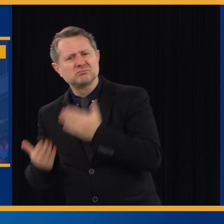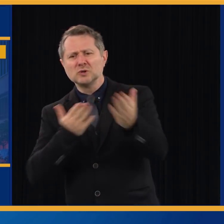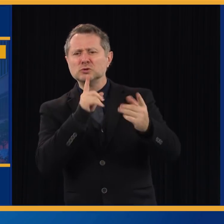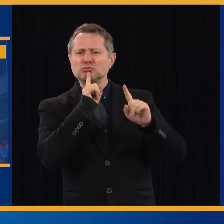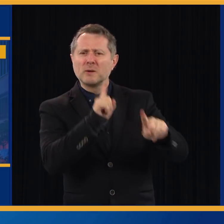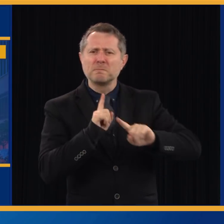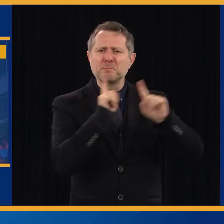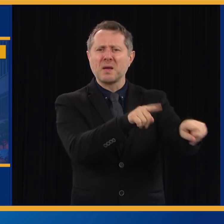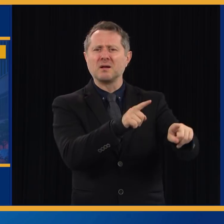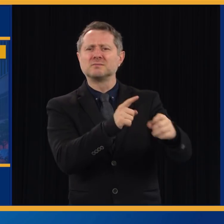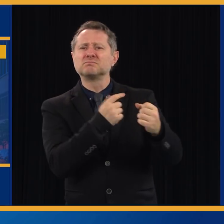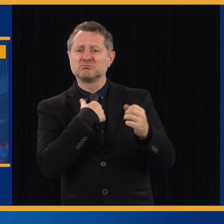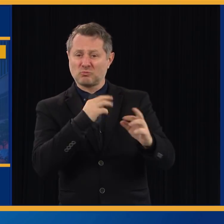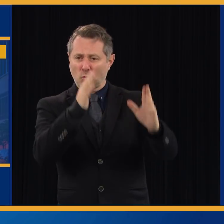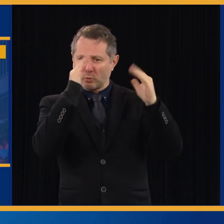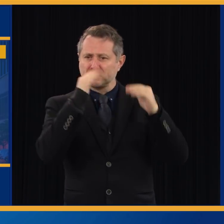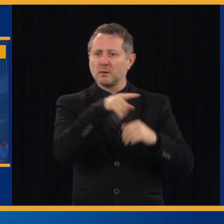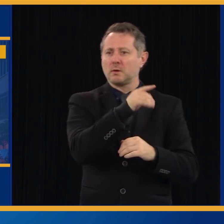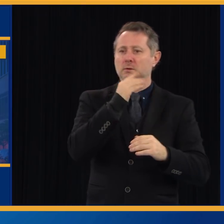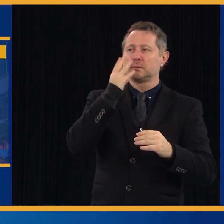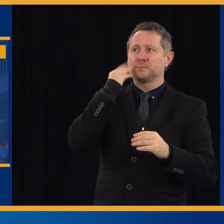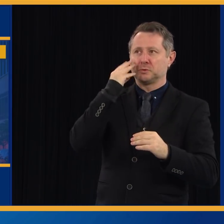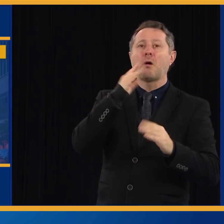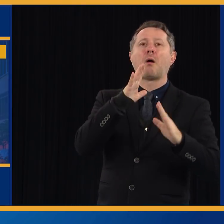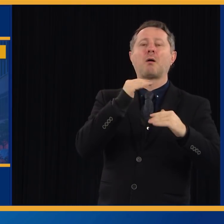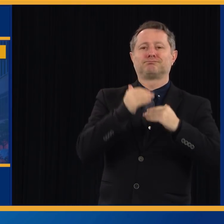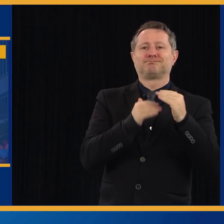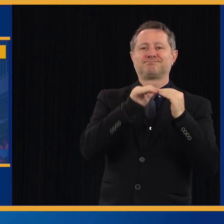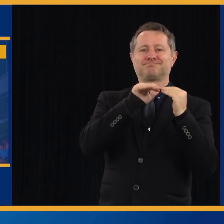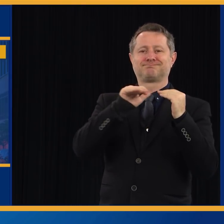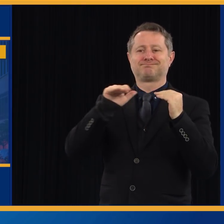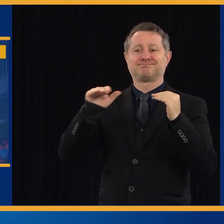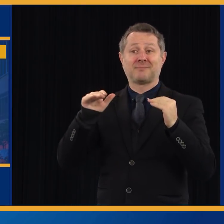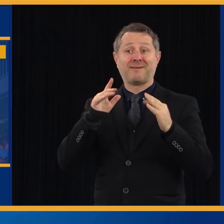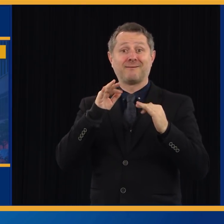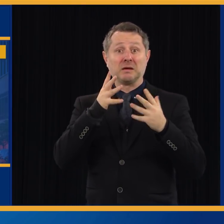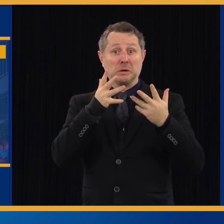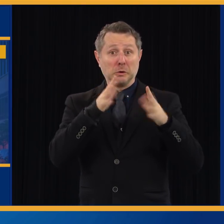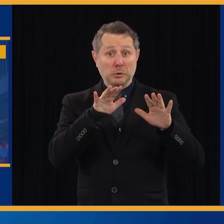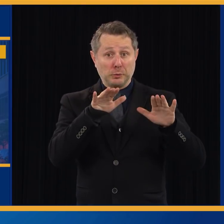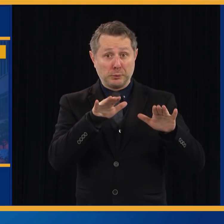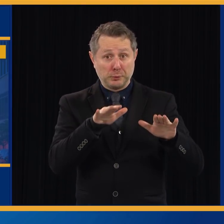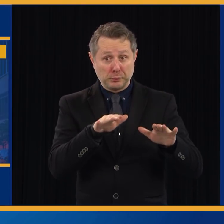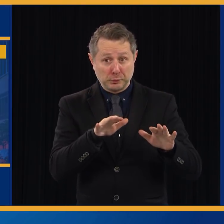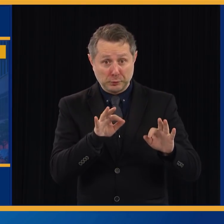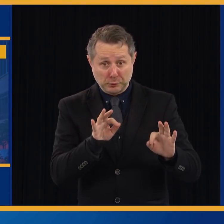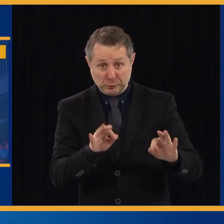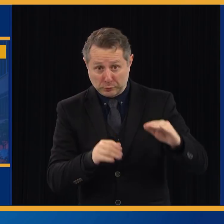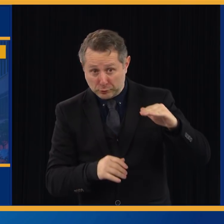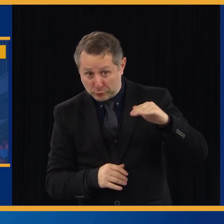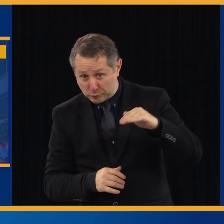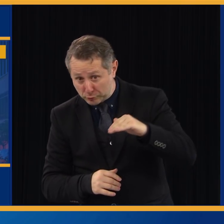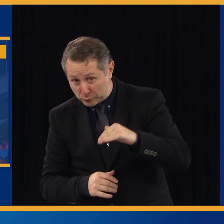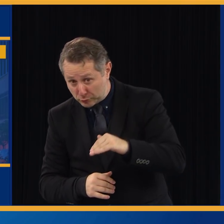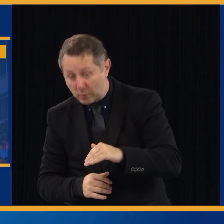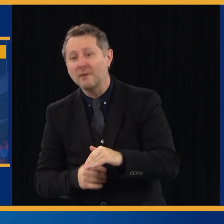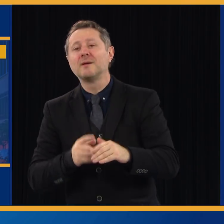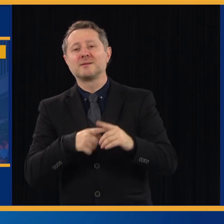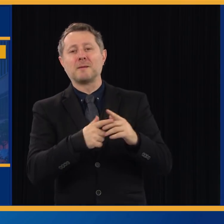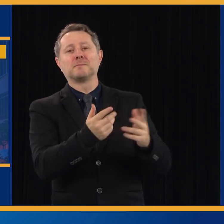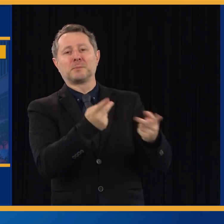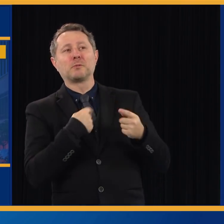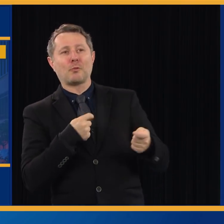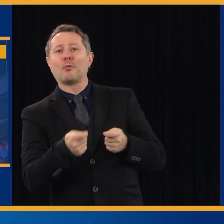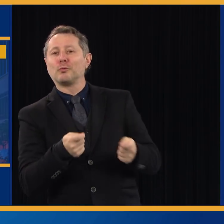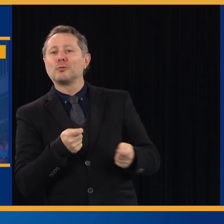plateau, and on the other side of the plateau is a descent, so we can manage it. But if